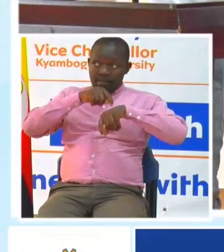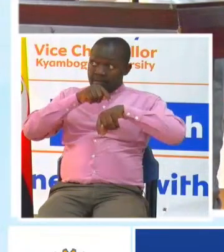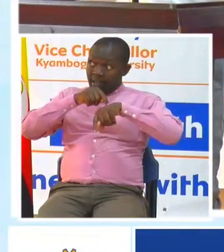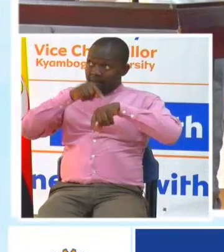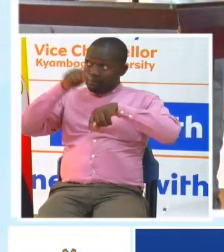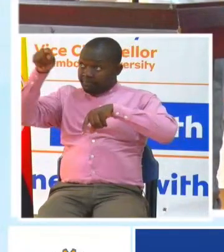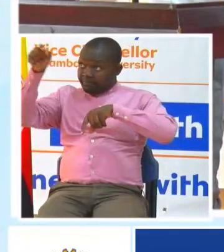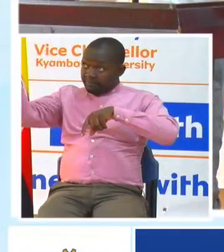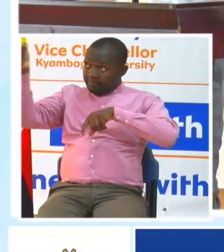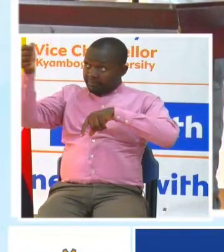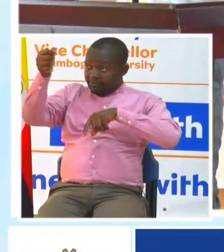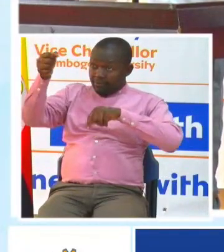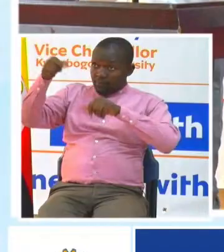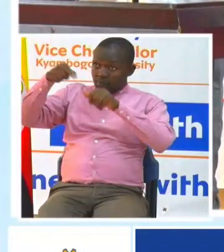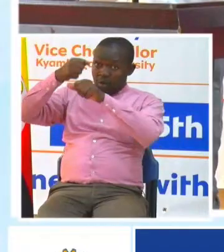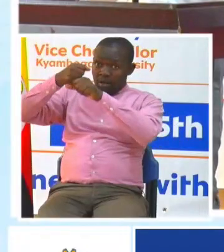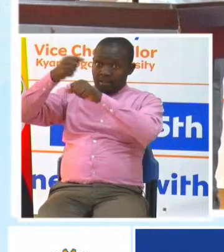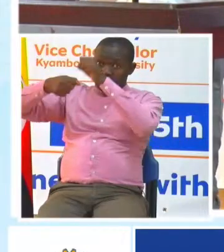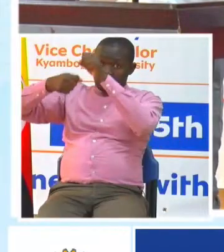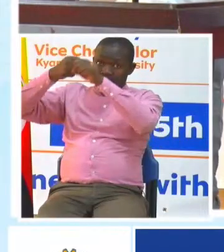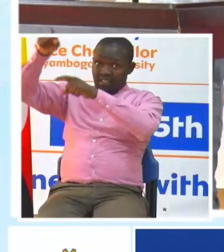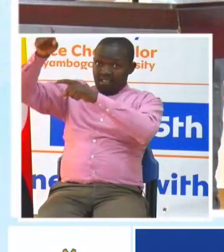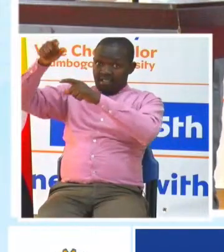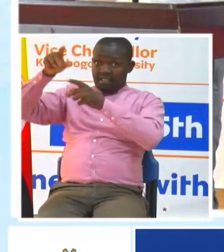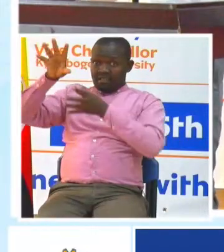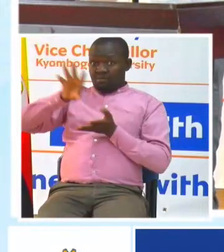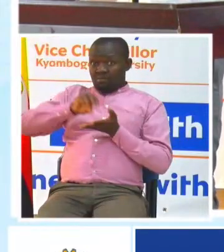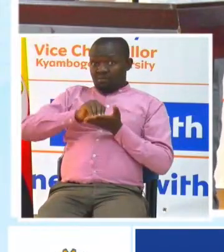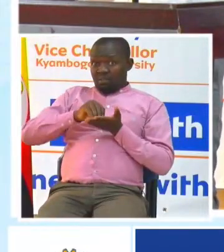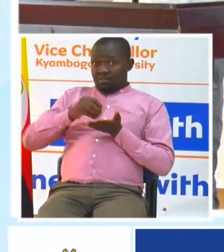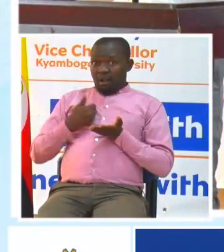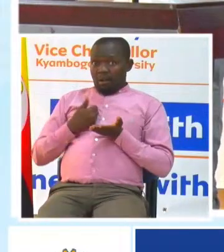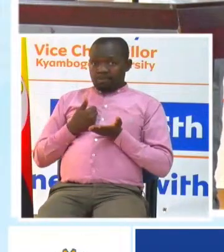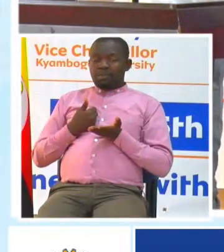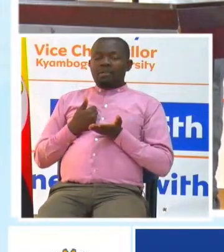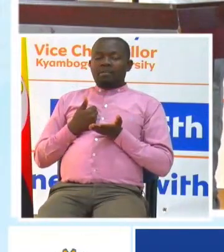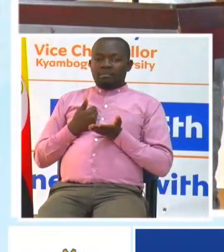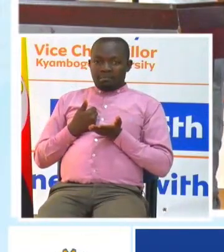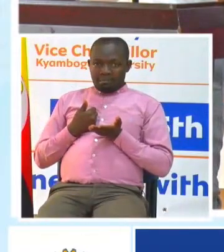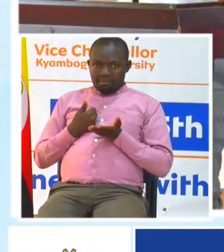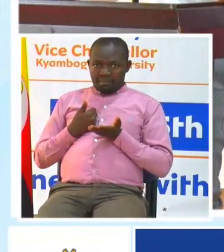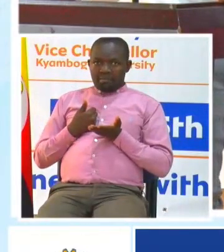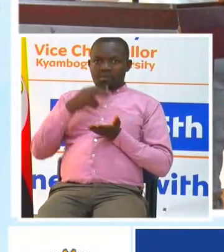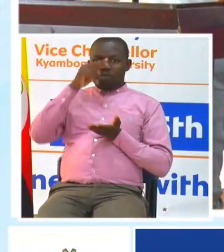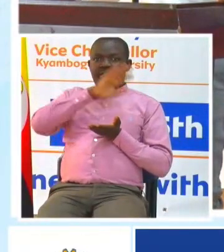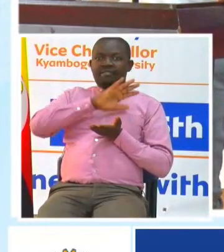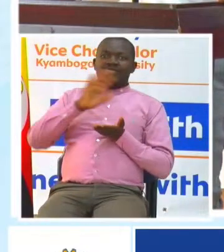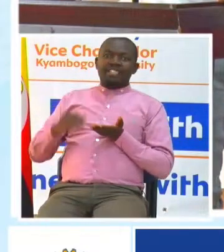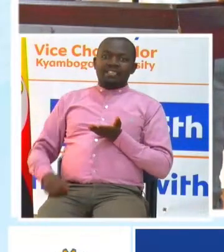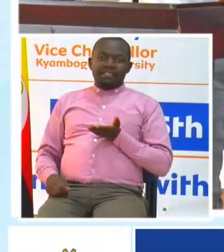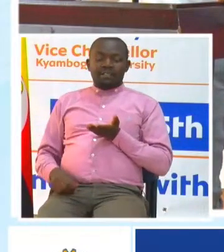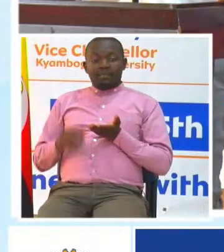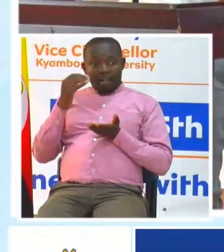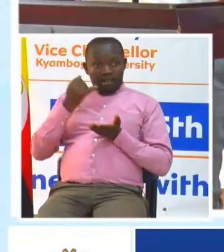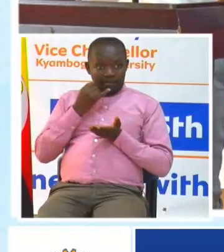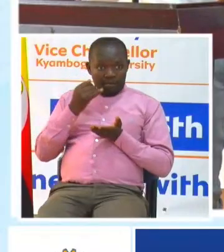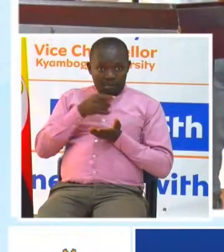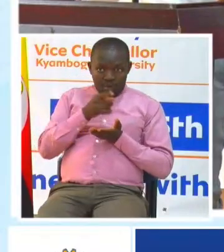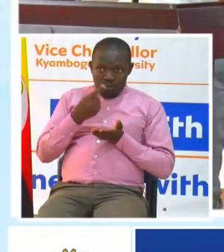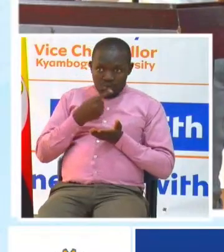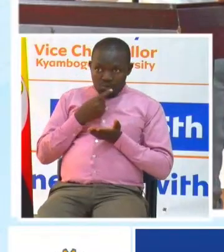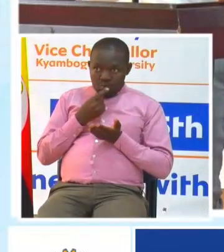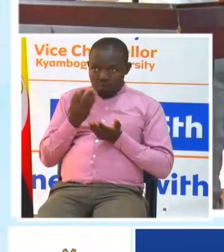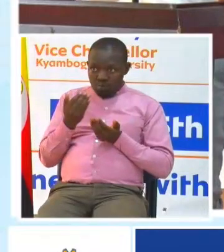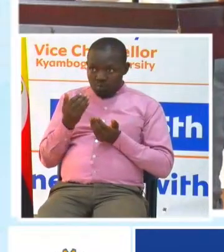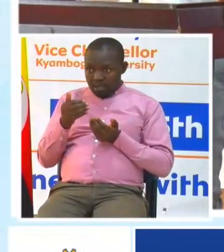around August next year, you have graduated. That's why I said those who are waiting for graduation in